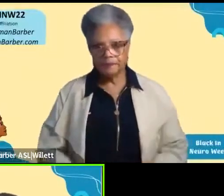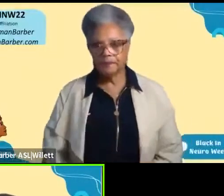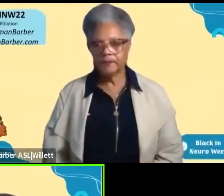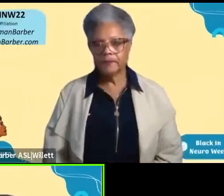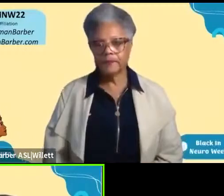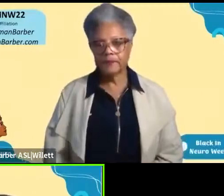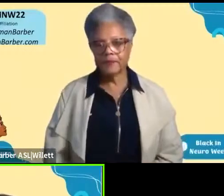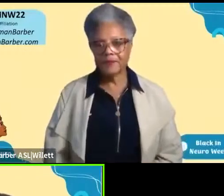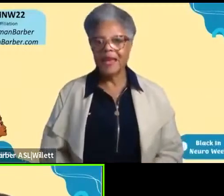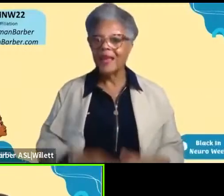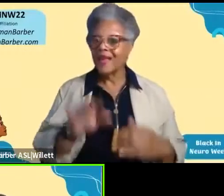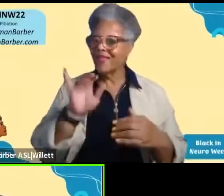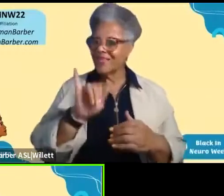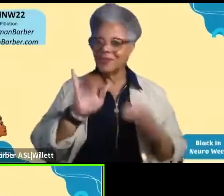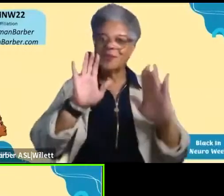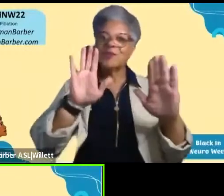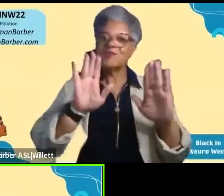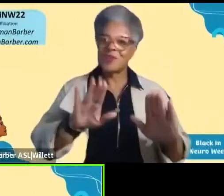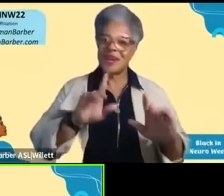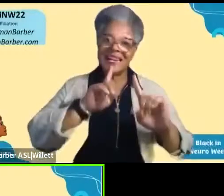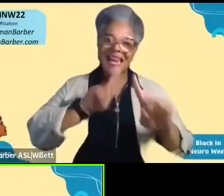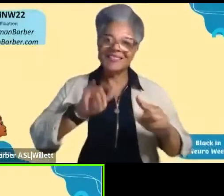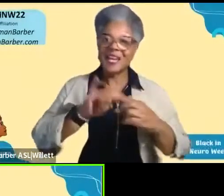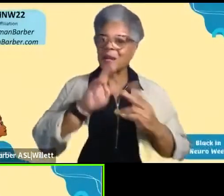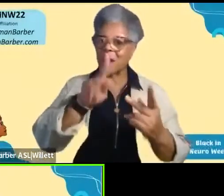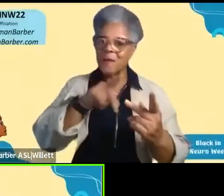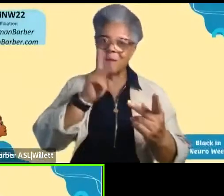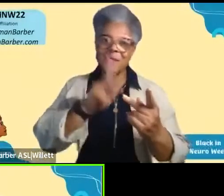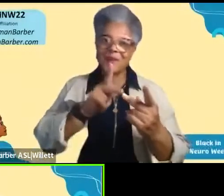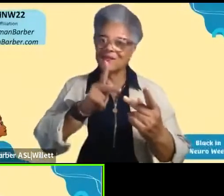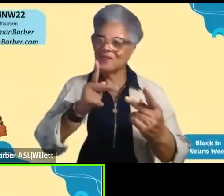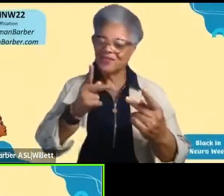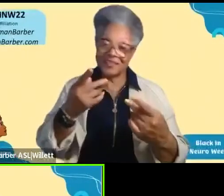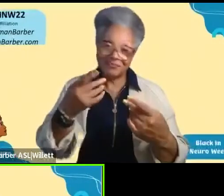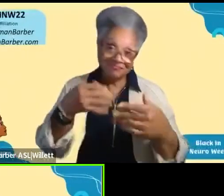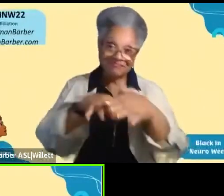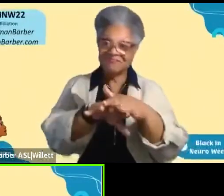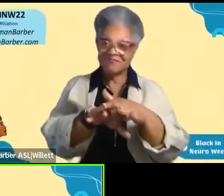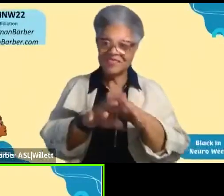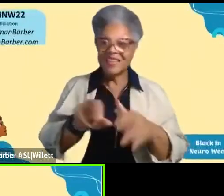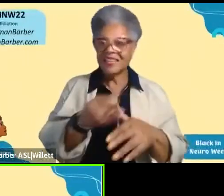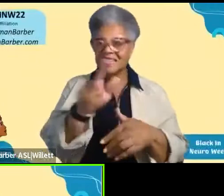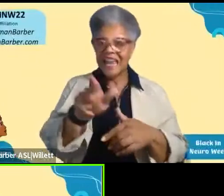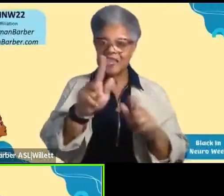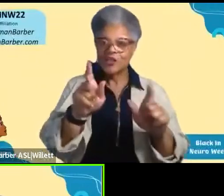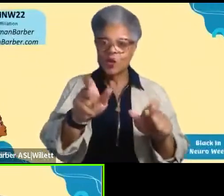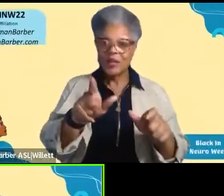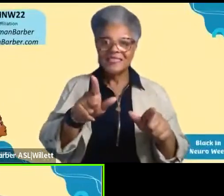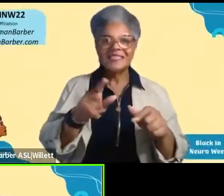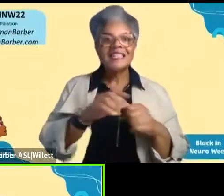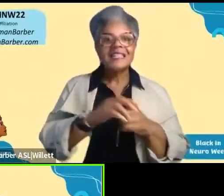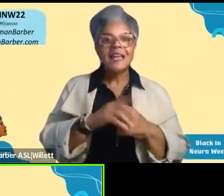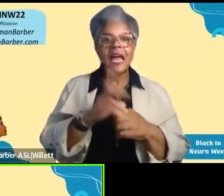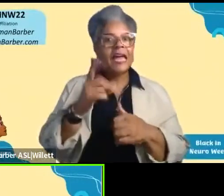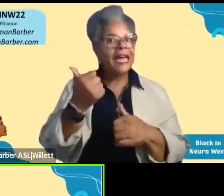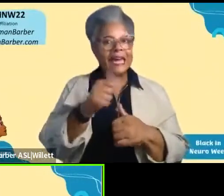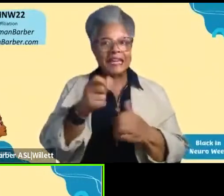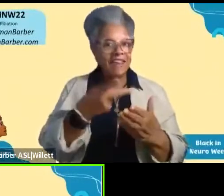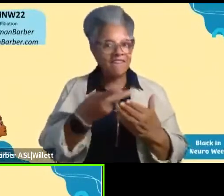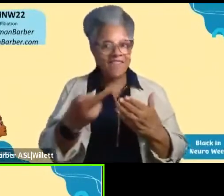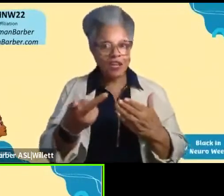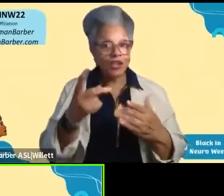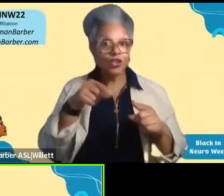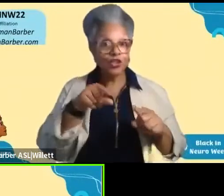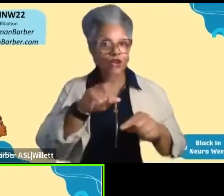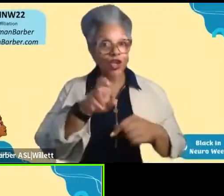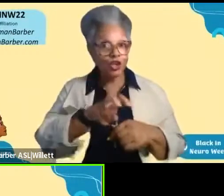That is a great answer and a perfect segue into our next question, which is, have you had any failures during your journey that helped you grow or